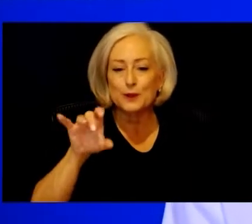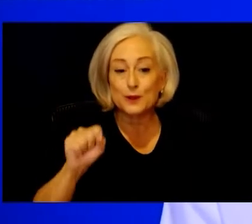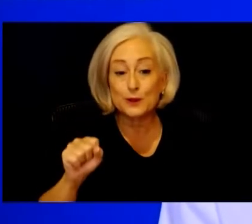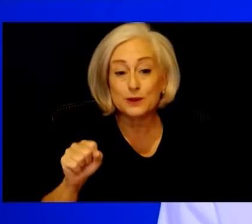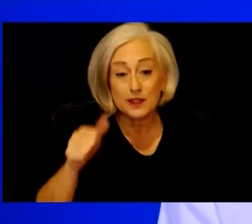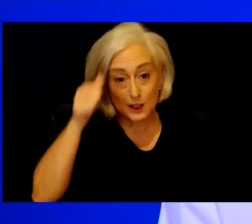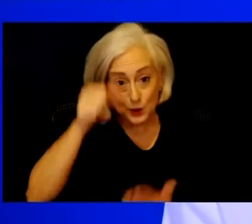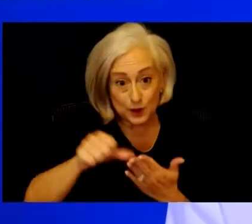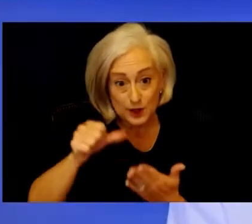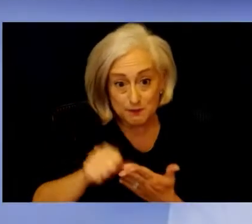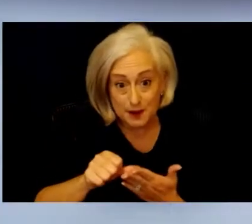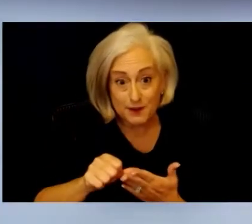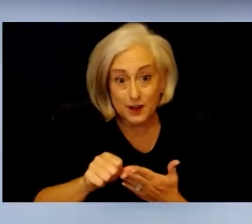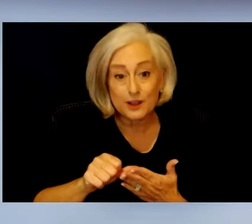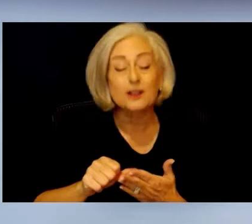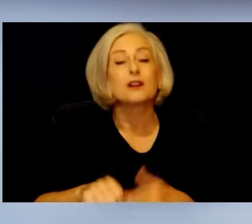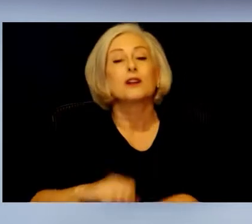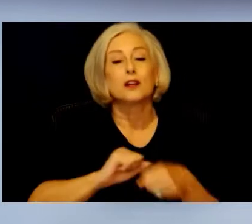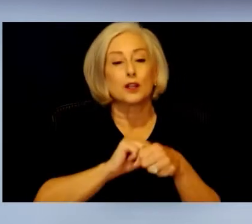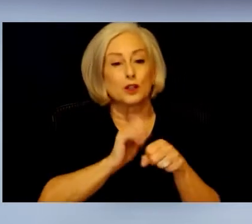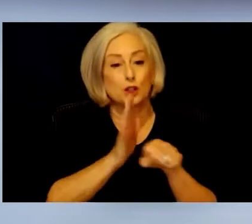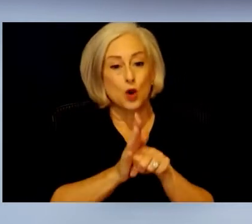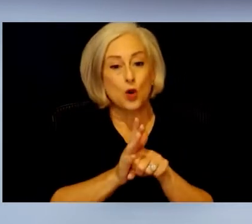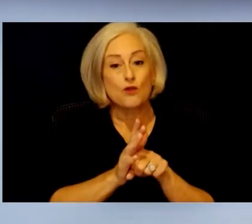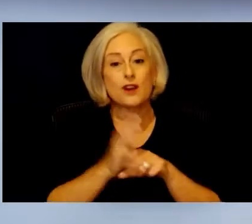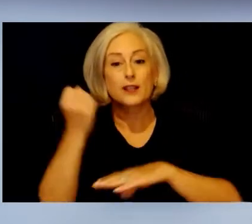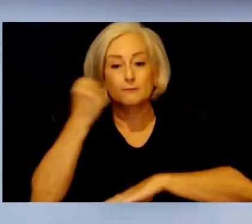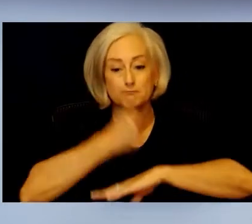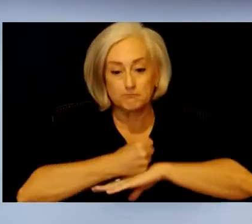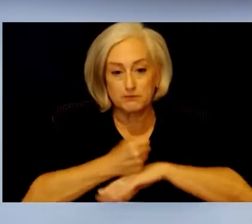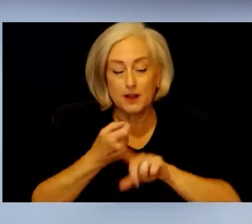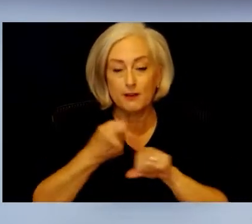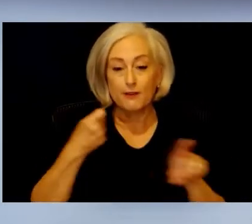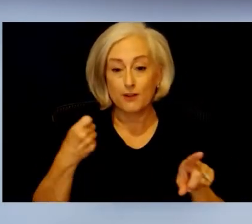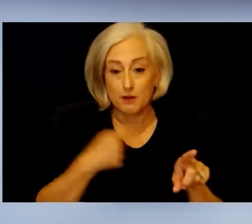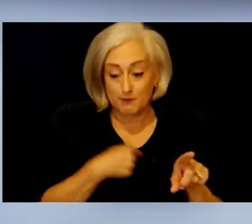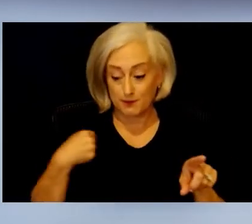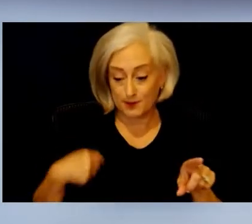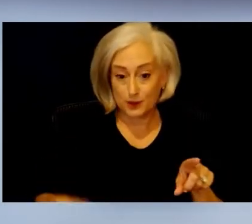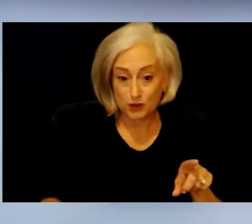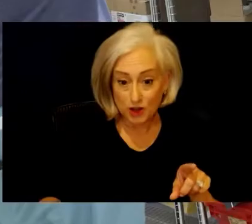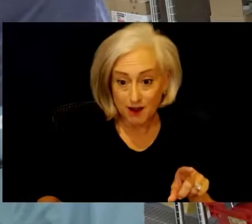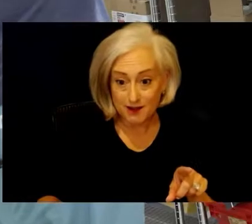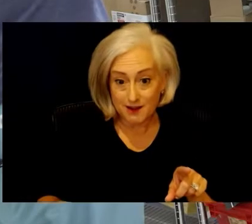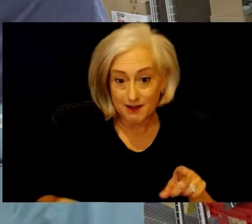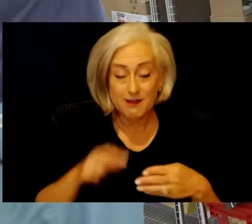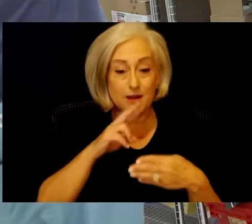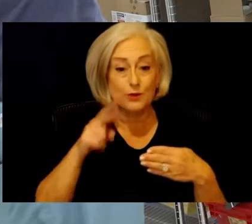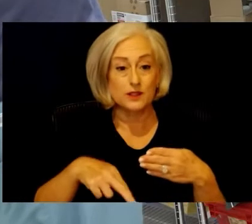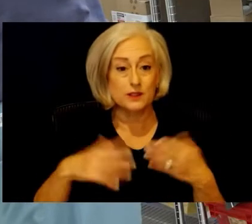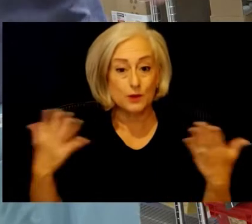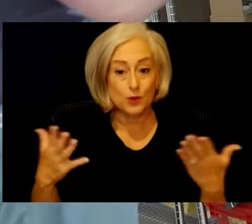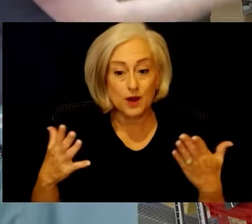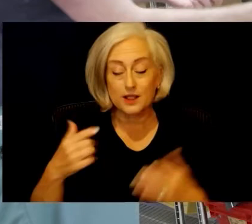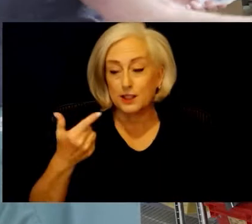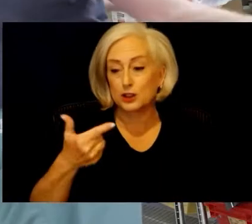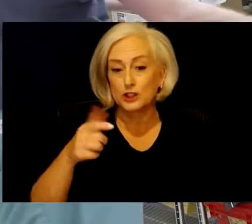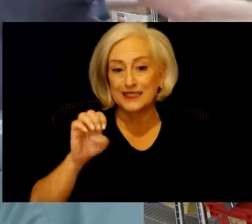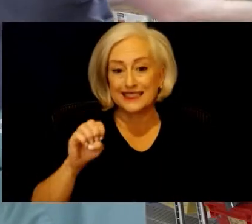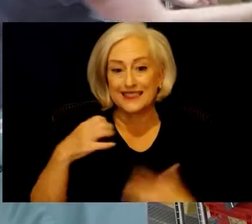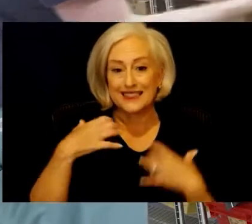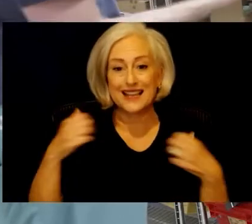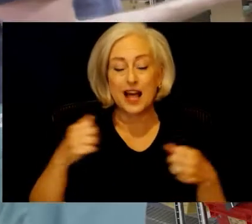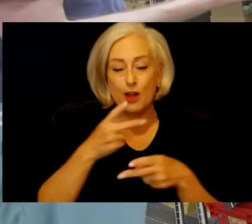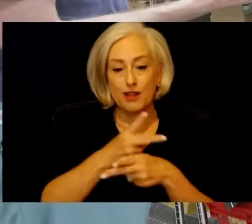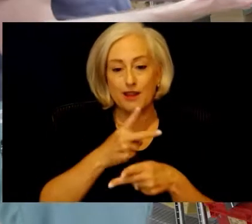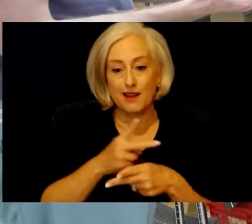COVID-19 lockdown in Shanghai, China, that resulted in temporary closure of GE Healthcare's facility that is the